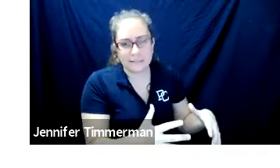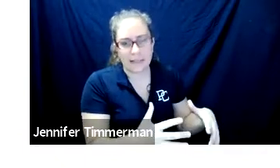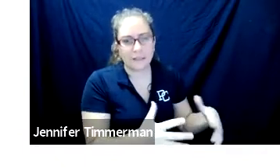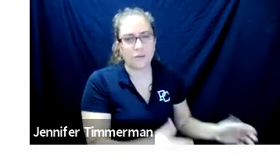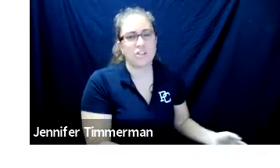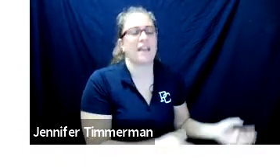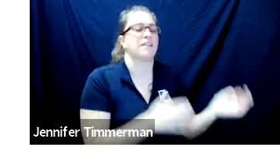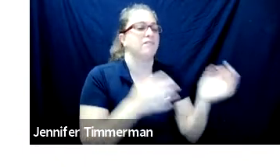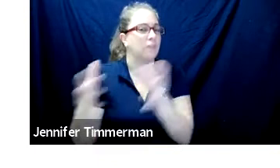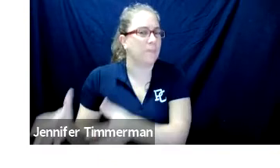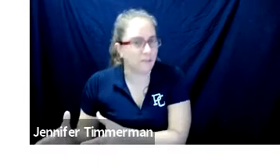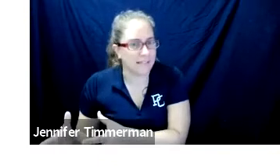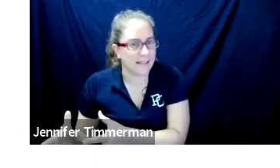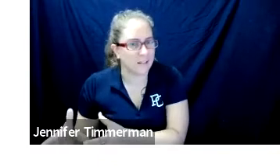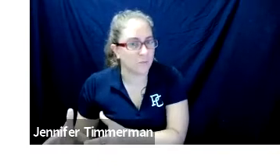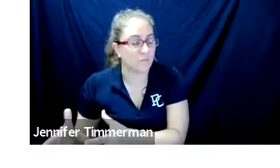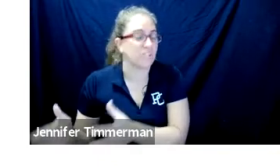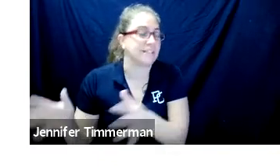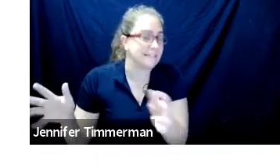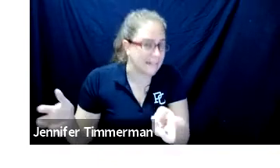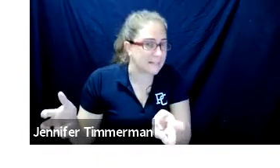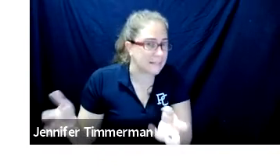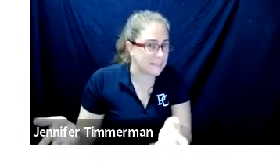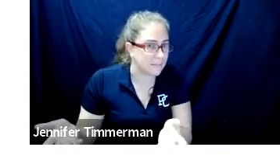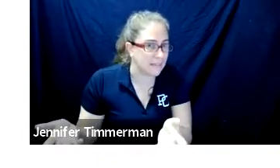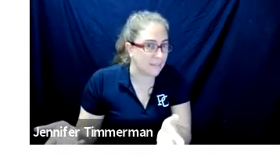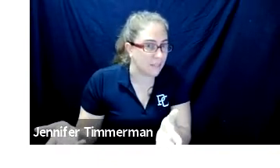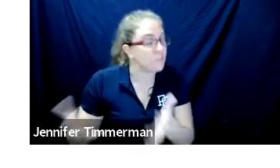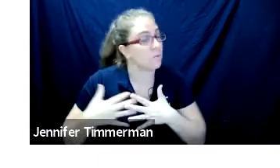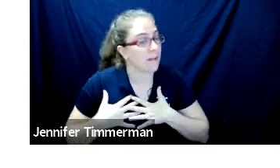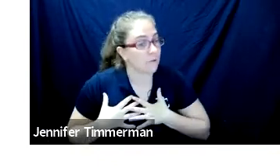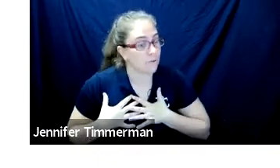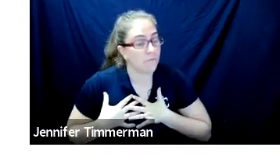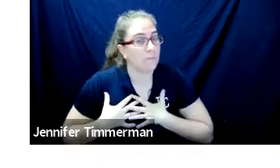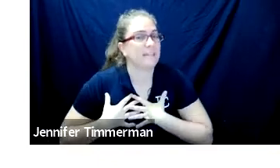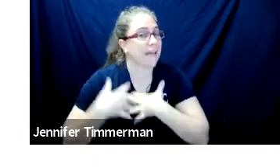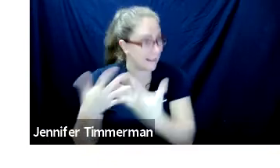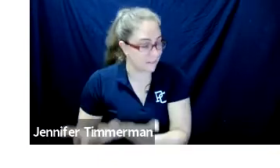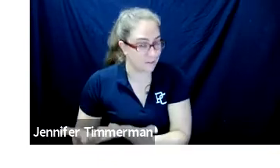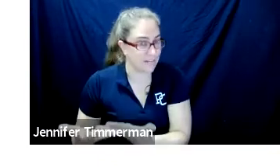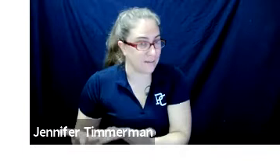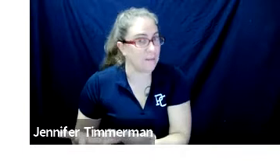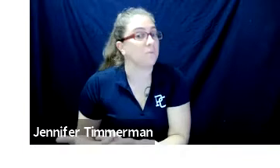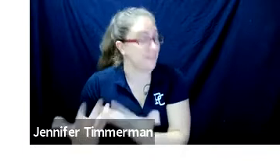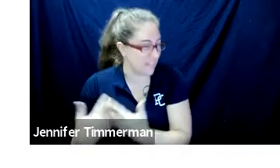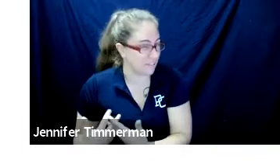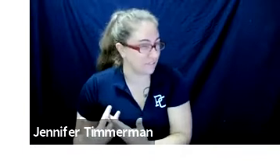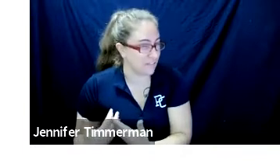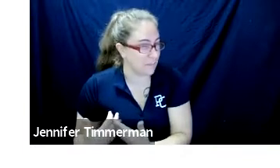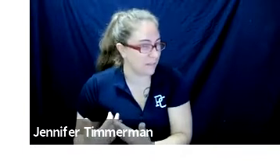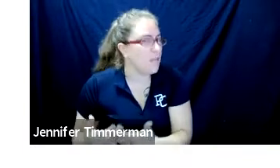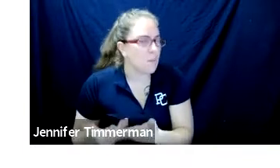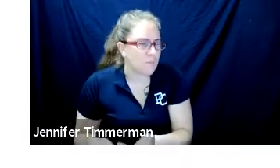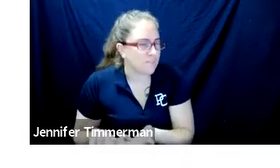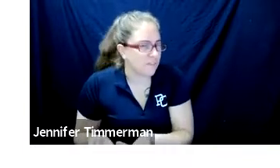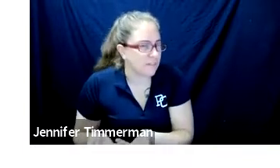American Sign Language and Filipino Sign Language, which is technically the same sign language. And when I go to the Philippines, I can understand people and they can understand